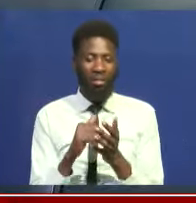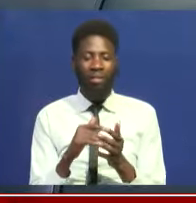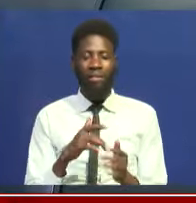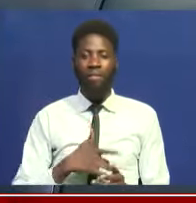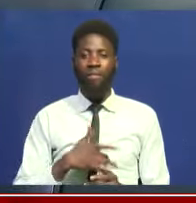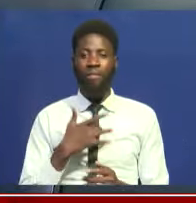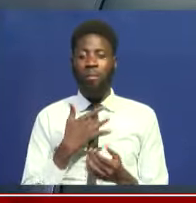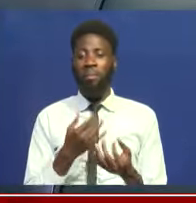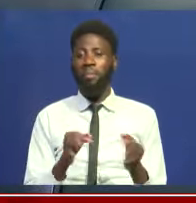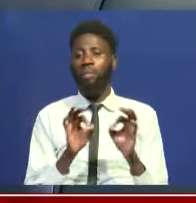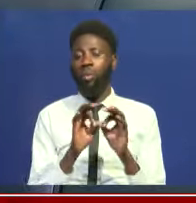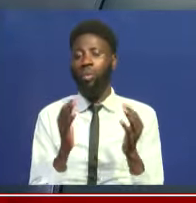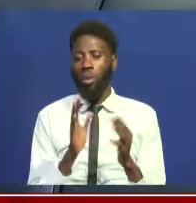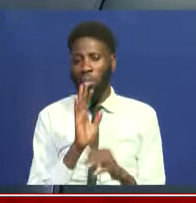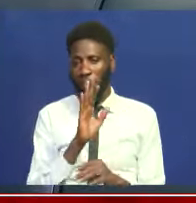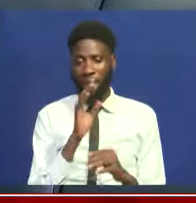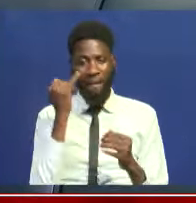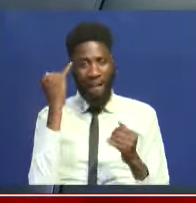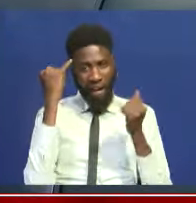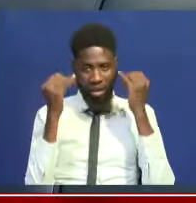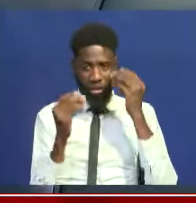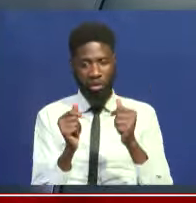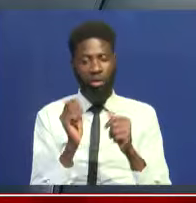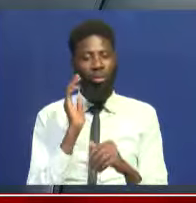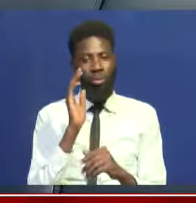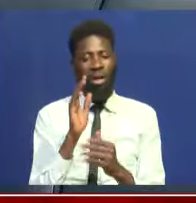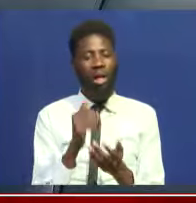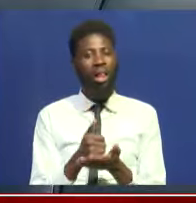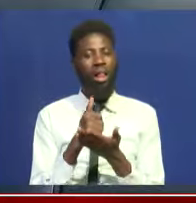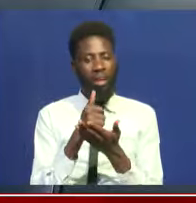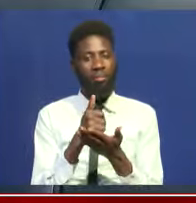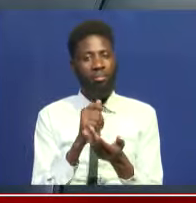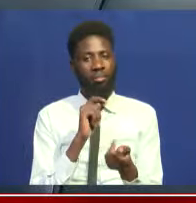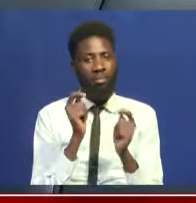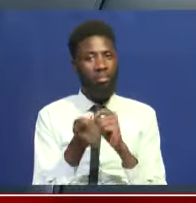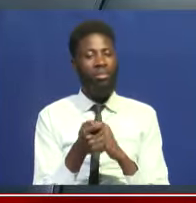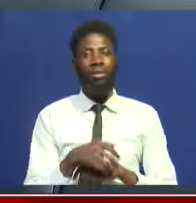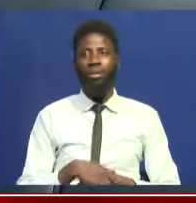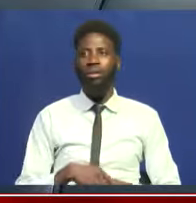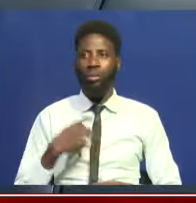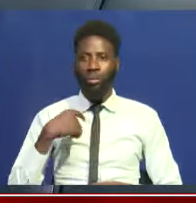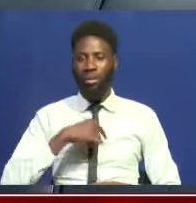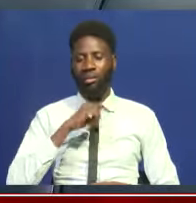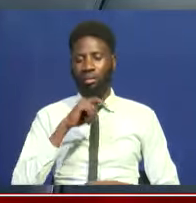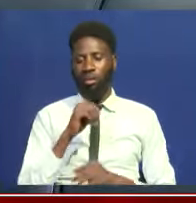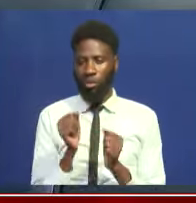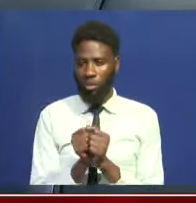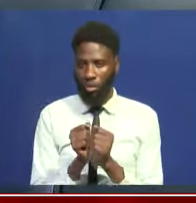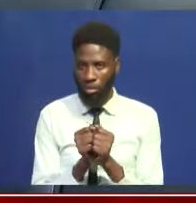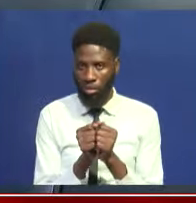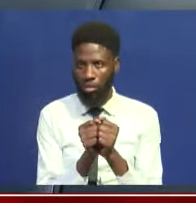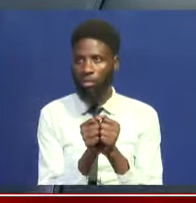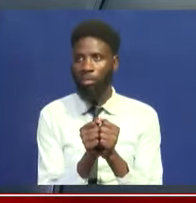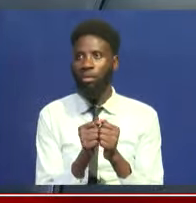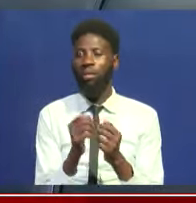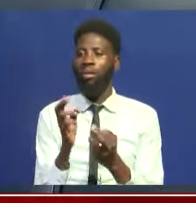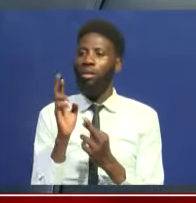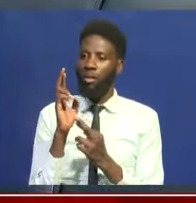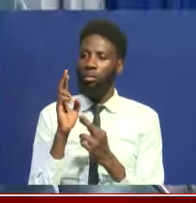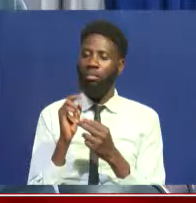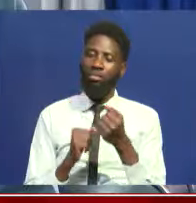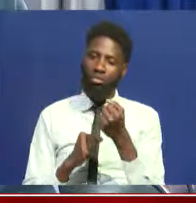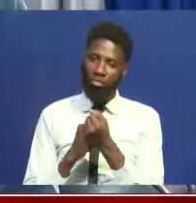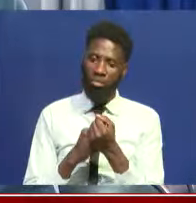going to shape its solutions. And we should be along for the ride and helping the companies and the countries every step of the